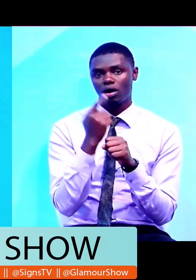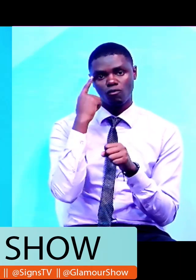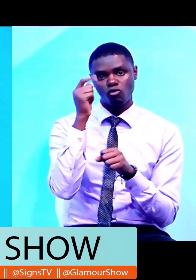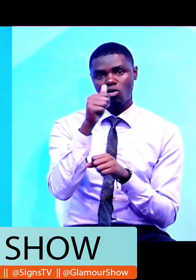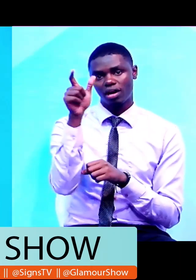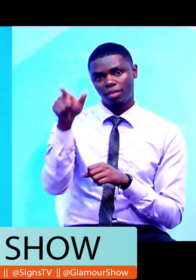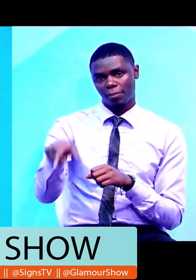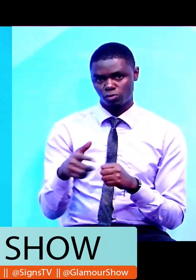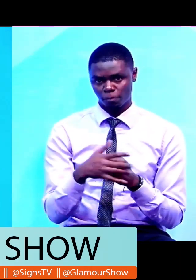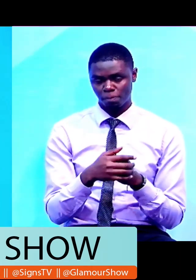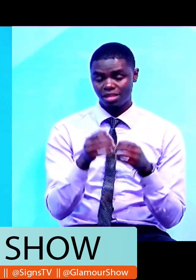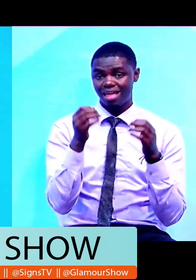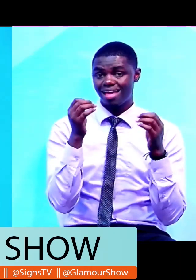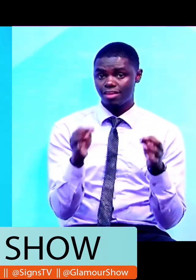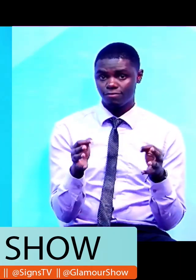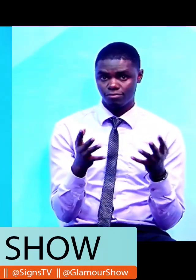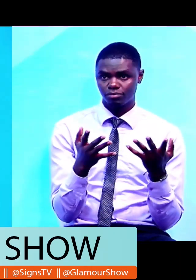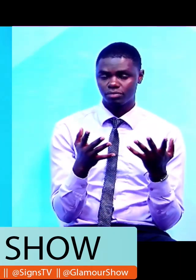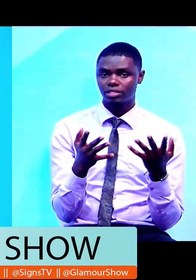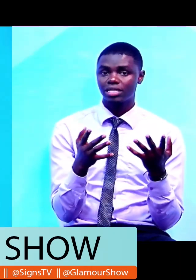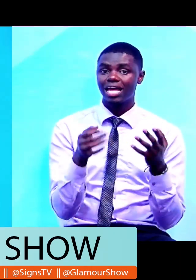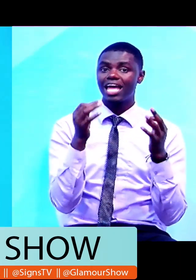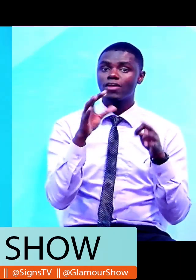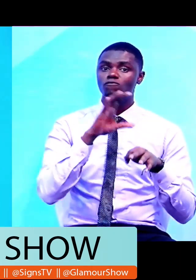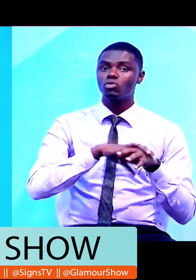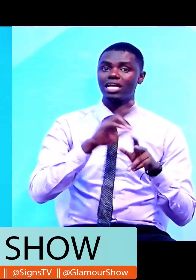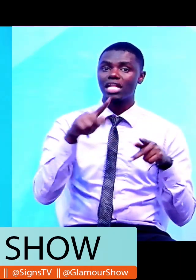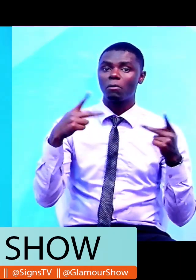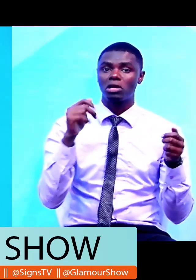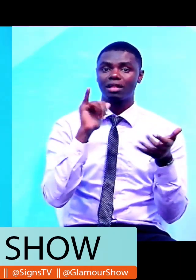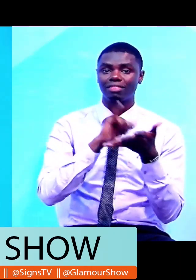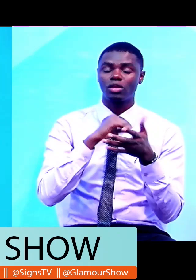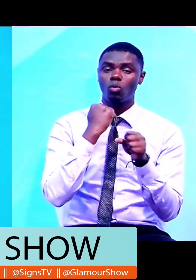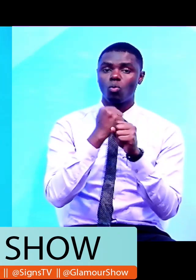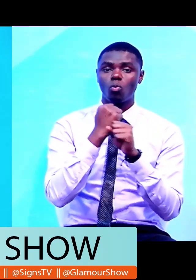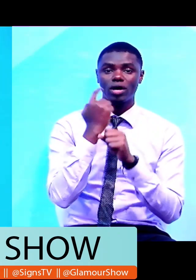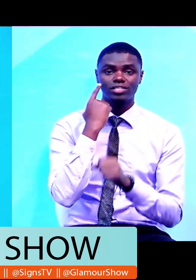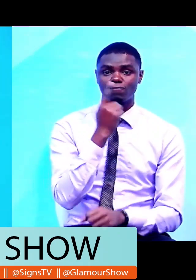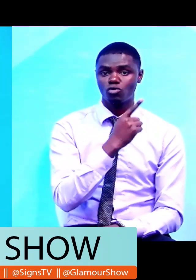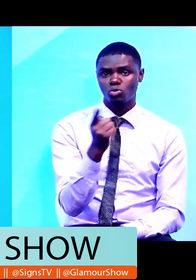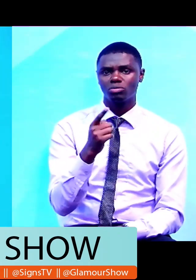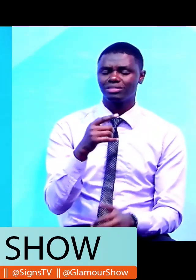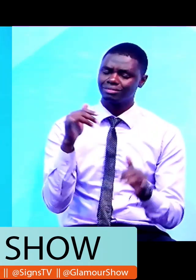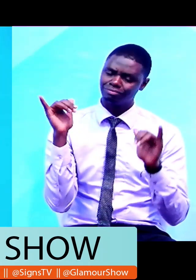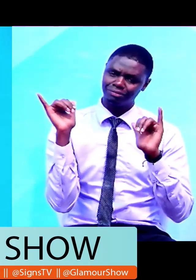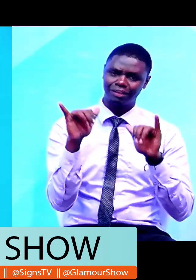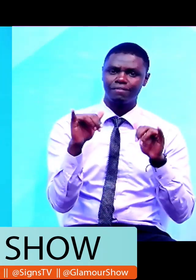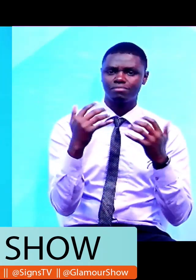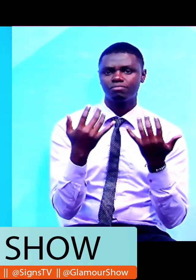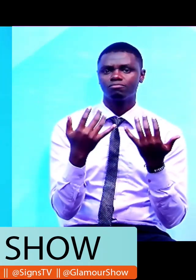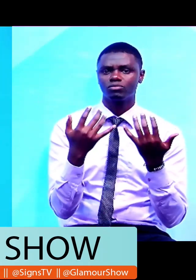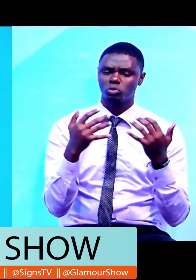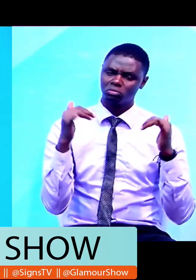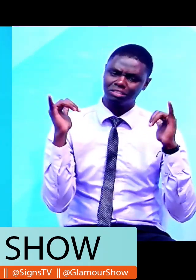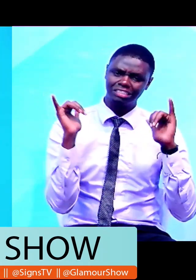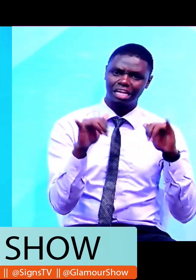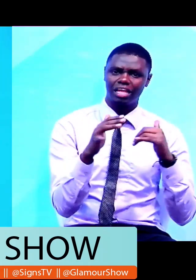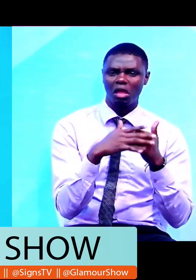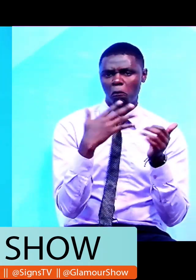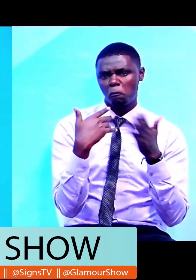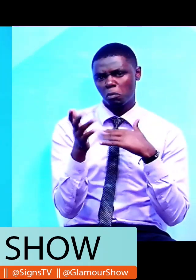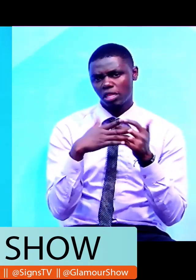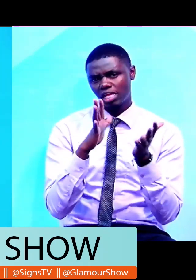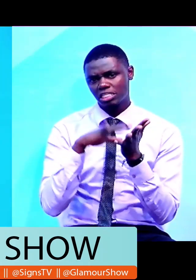And you find when you get a product that works for you, stick to that product no matter